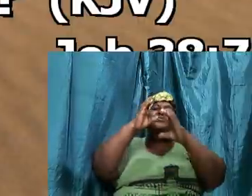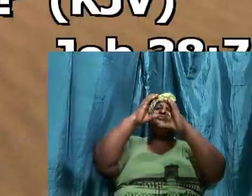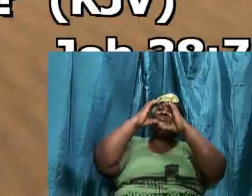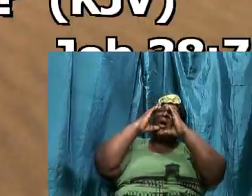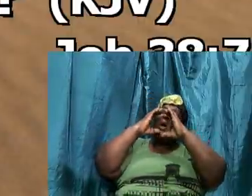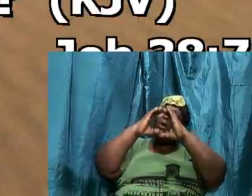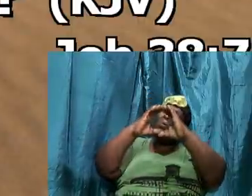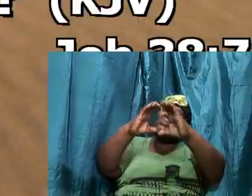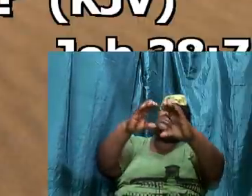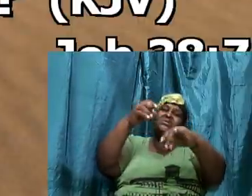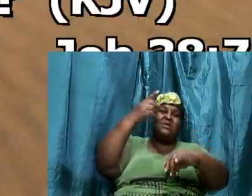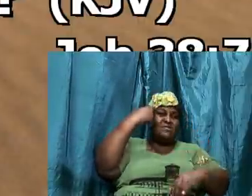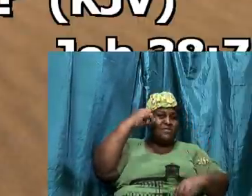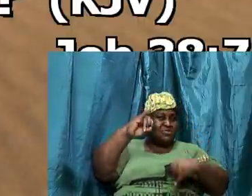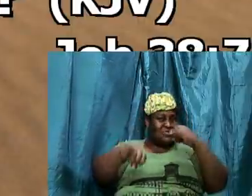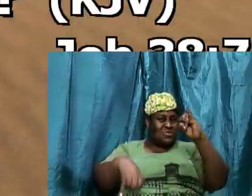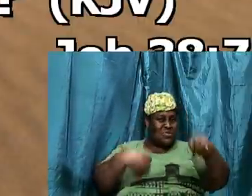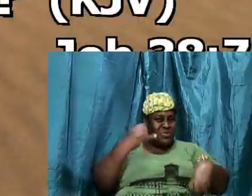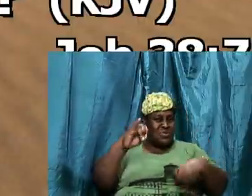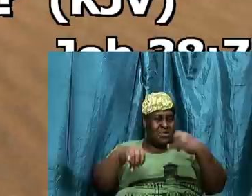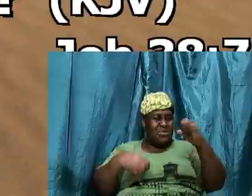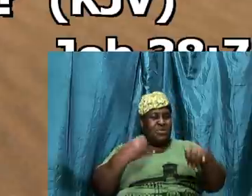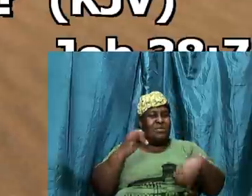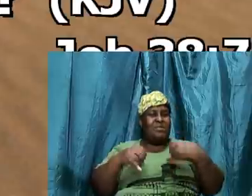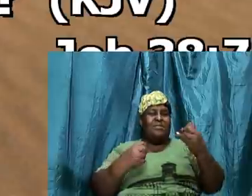shouted for joy.